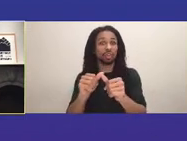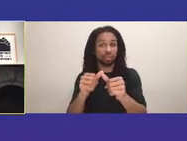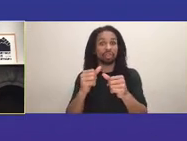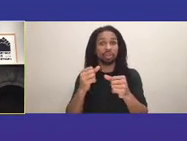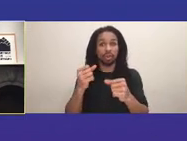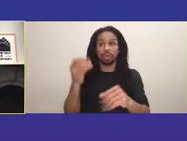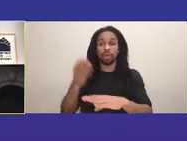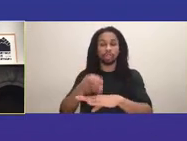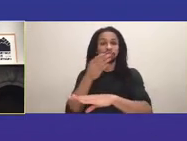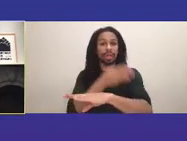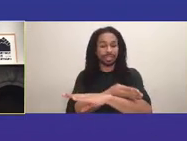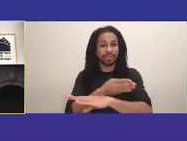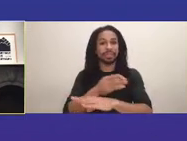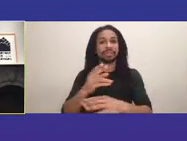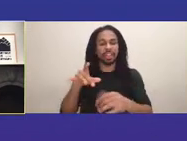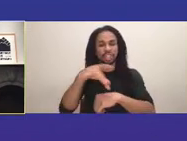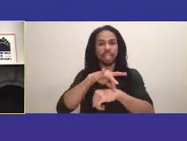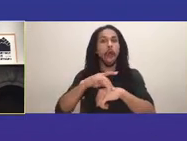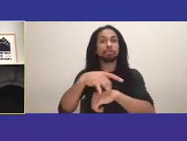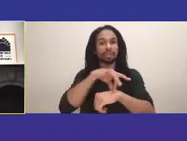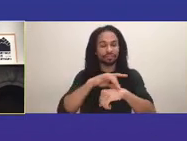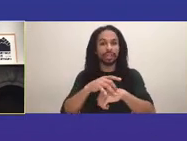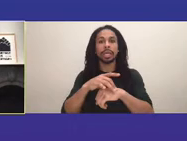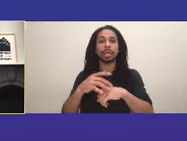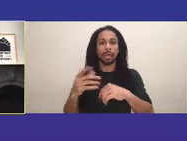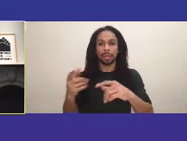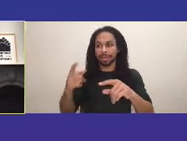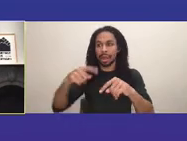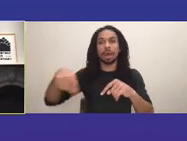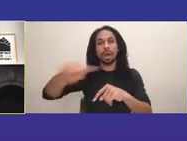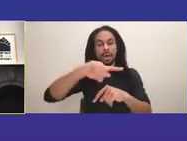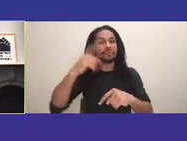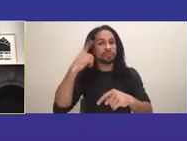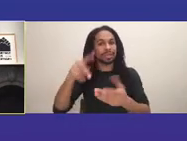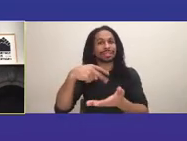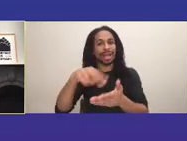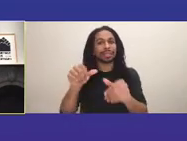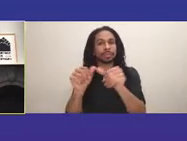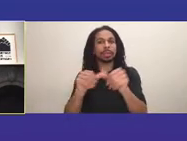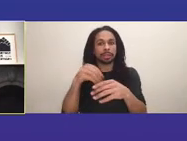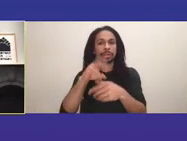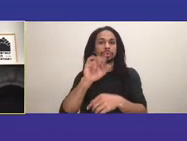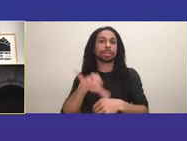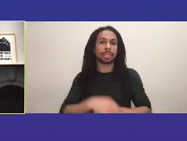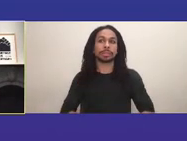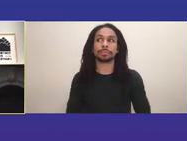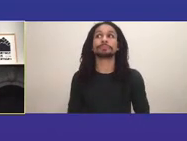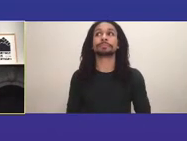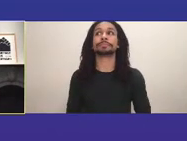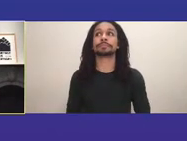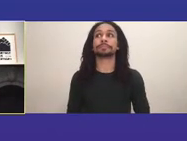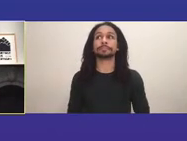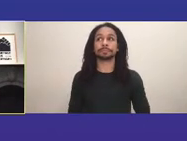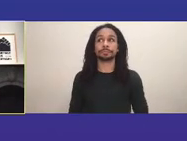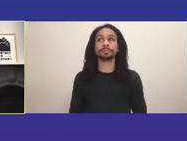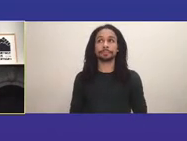of development and rehearsal spaces available for dance in New York City. Next slide.